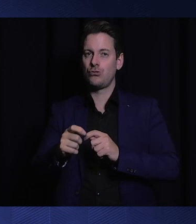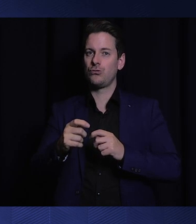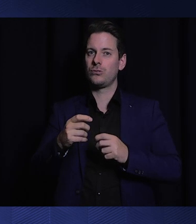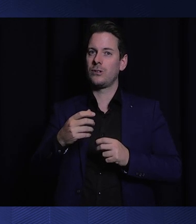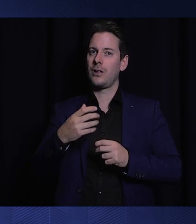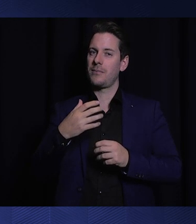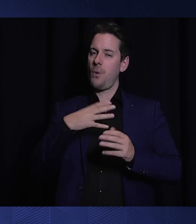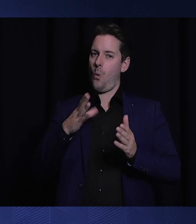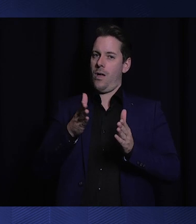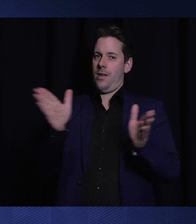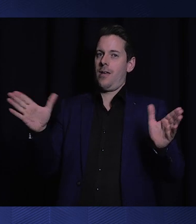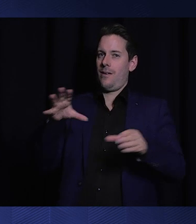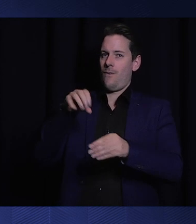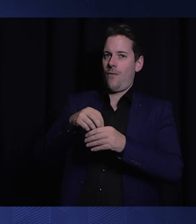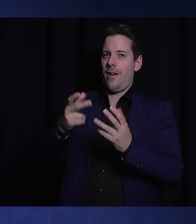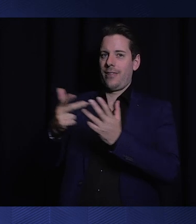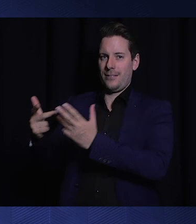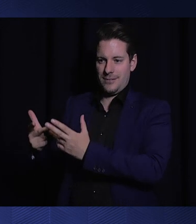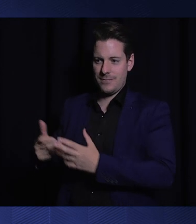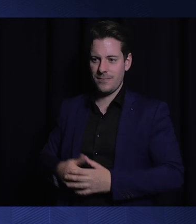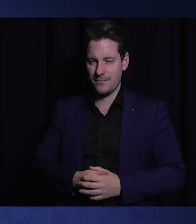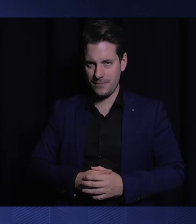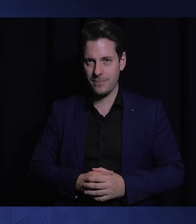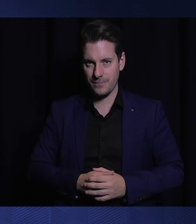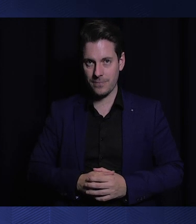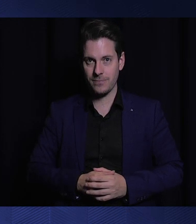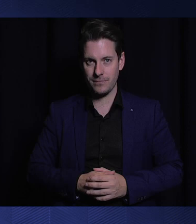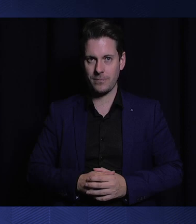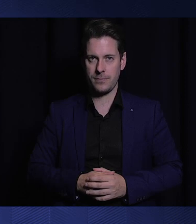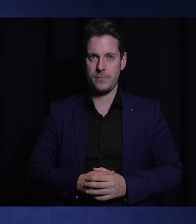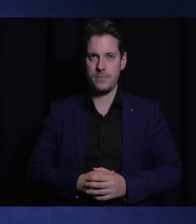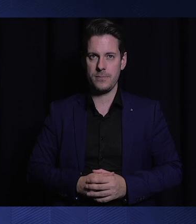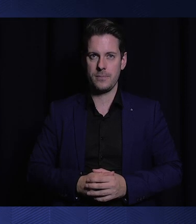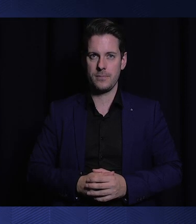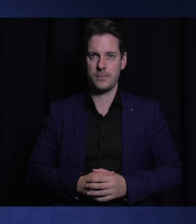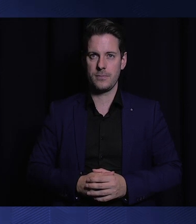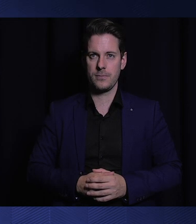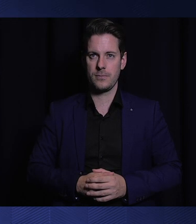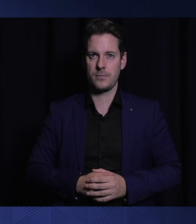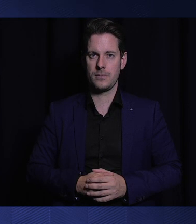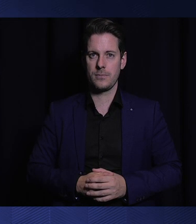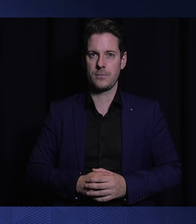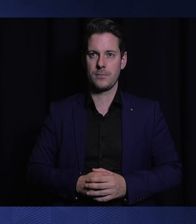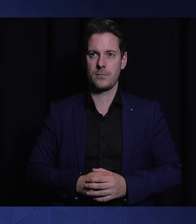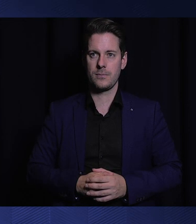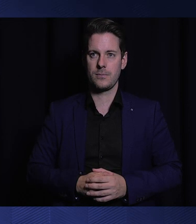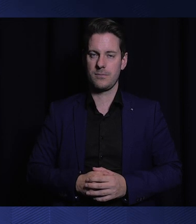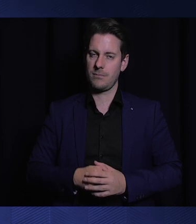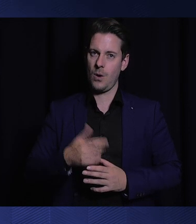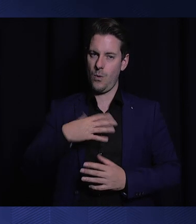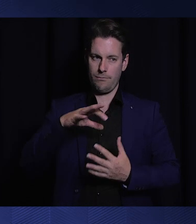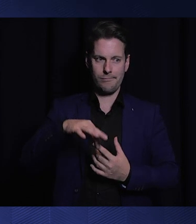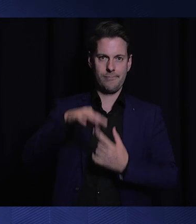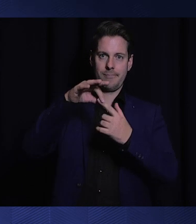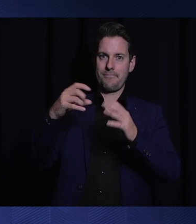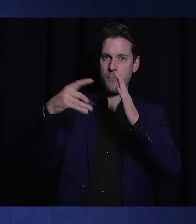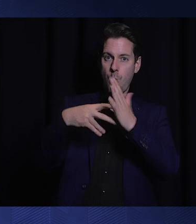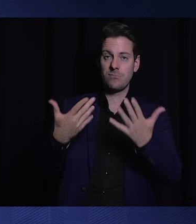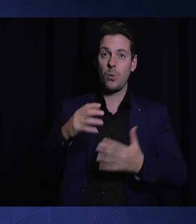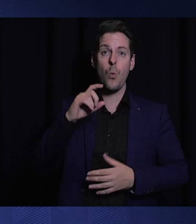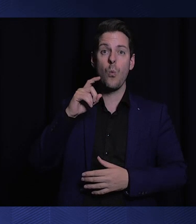wider than that. So these are some of the areas that we give the importance to, especially for water